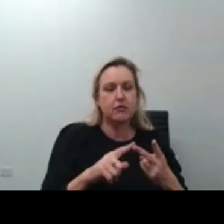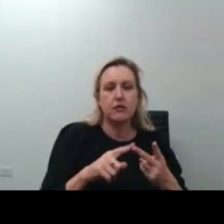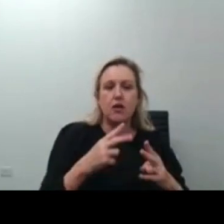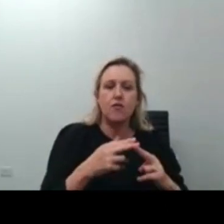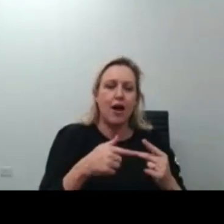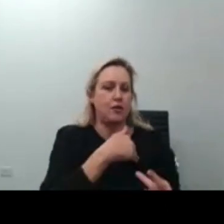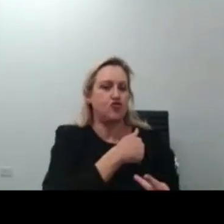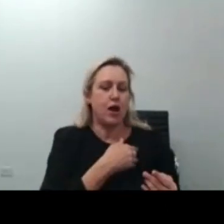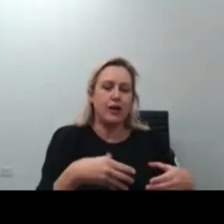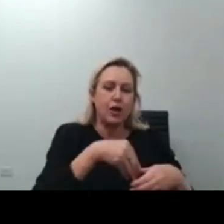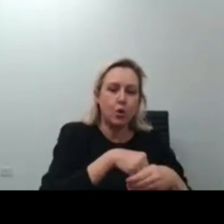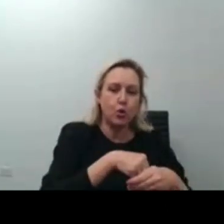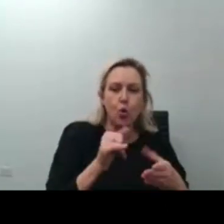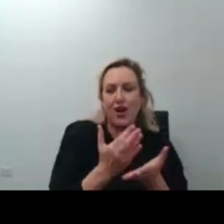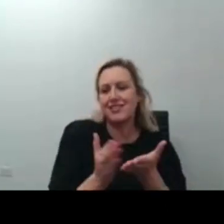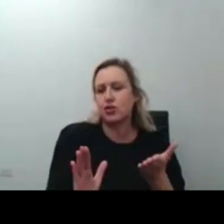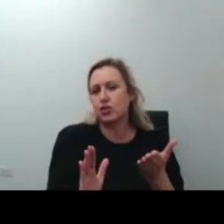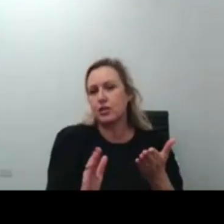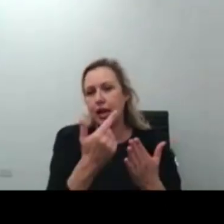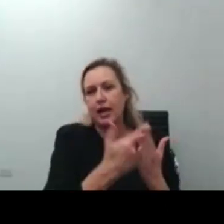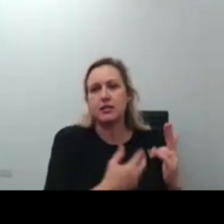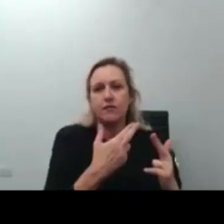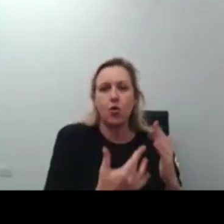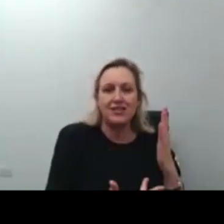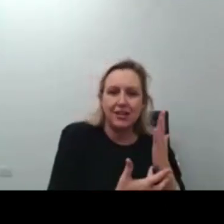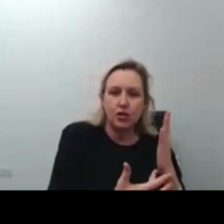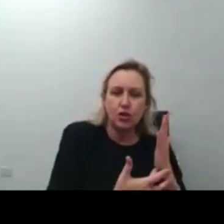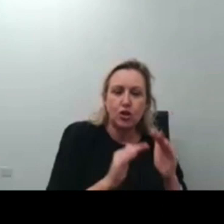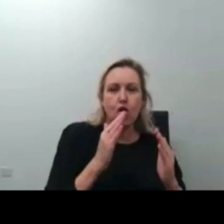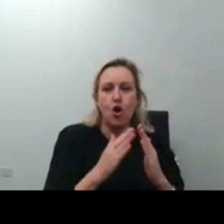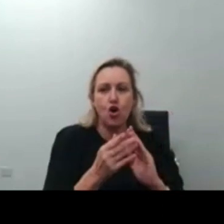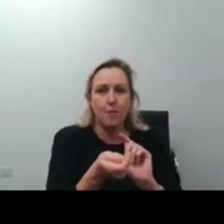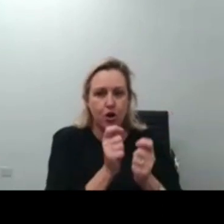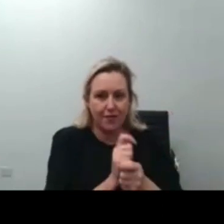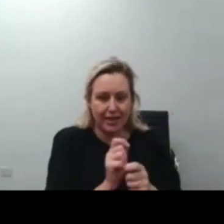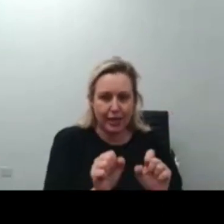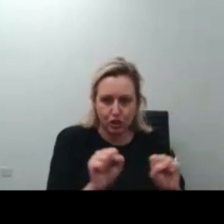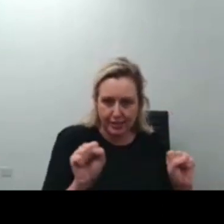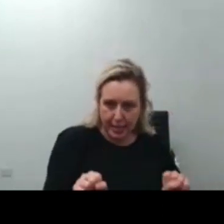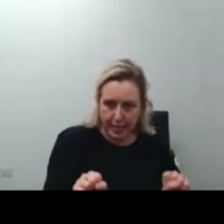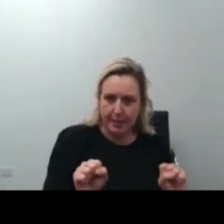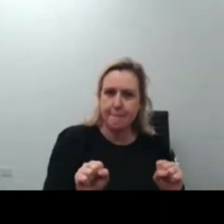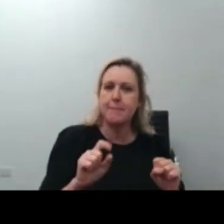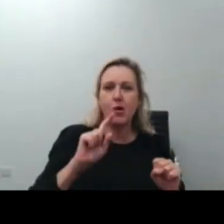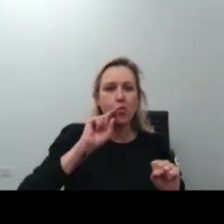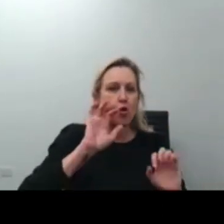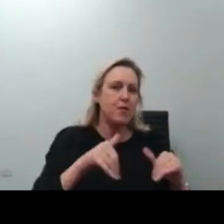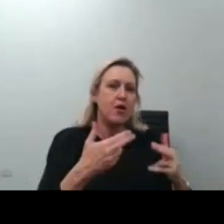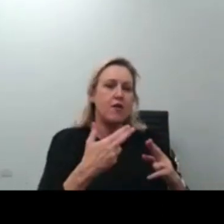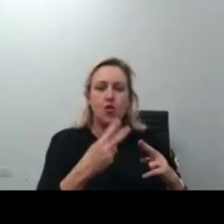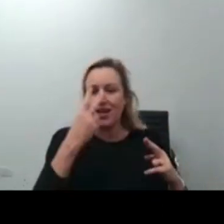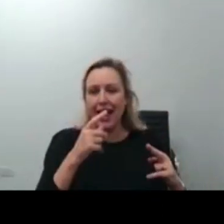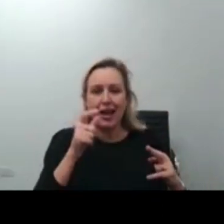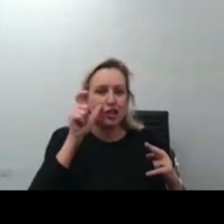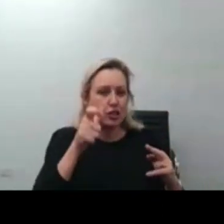inclusions and exclusions list for the assistive technology and home modification scheme that would be provided to the Aged Care Task